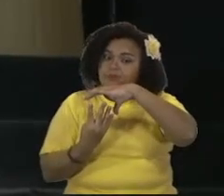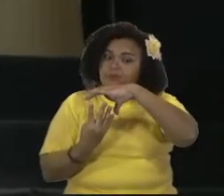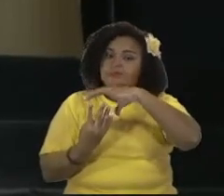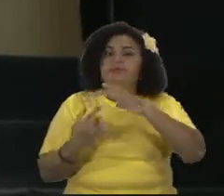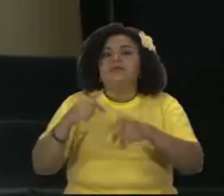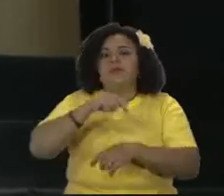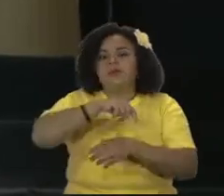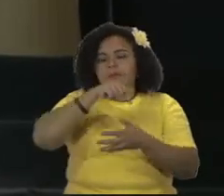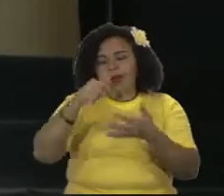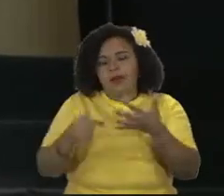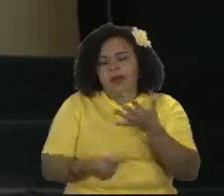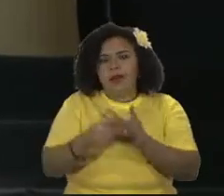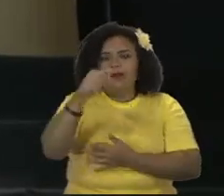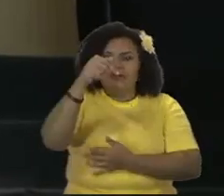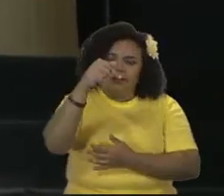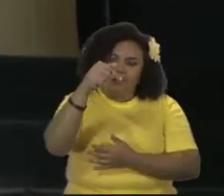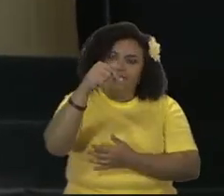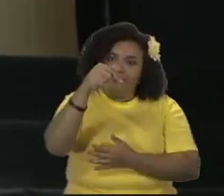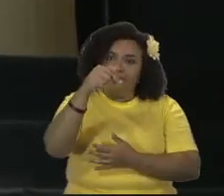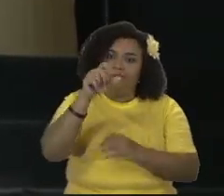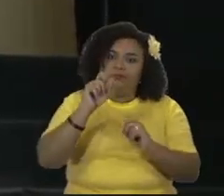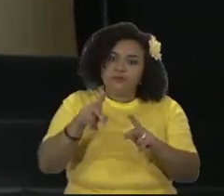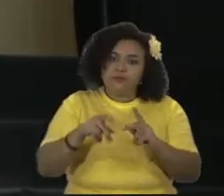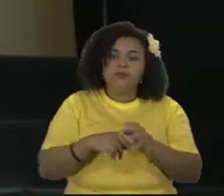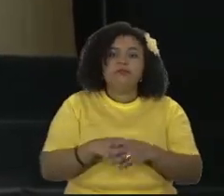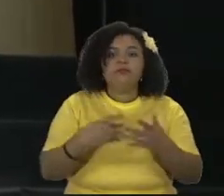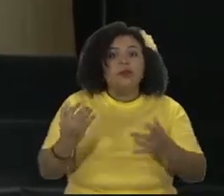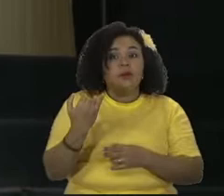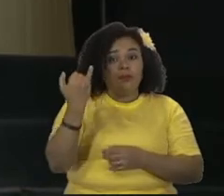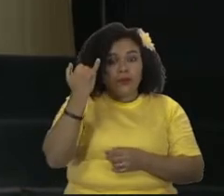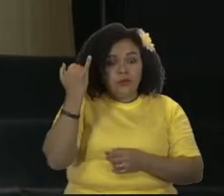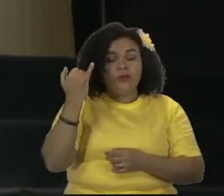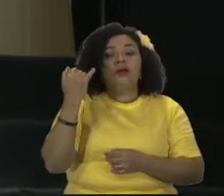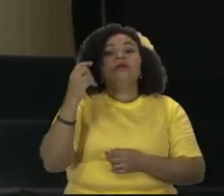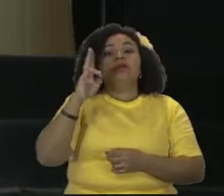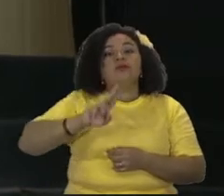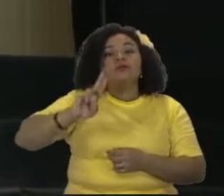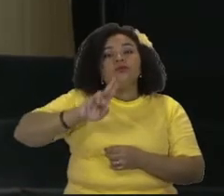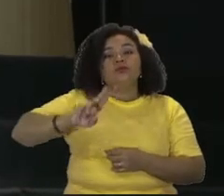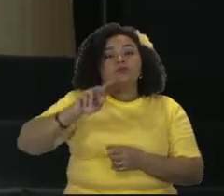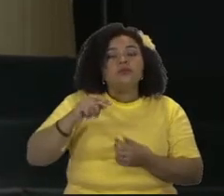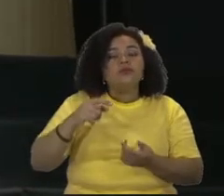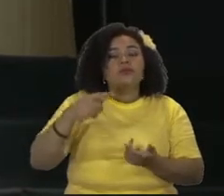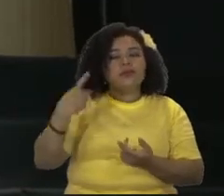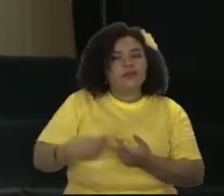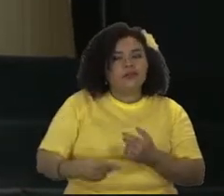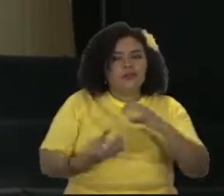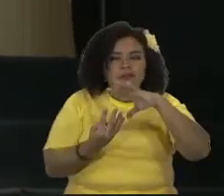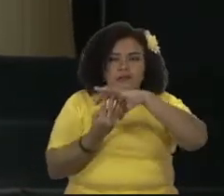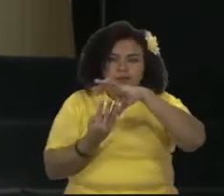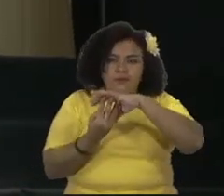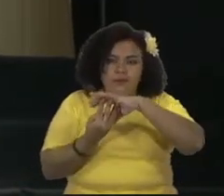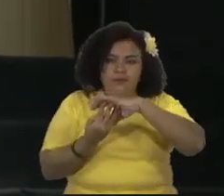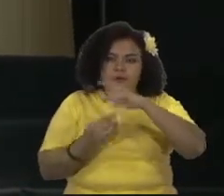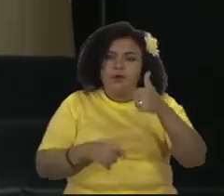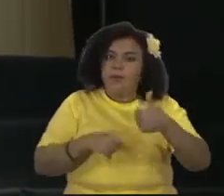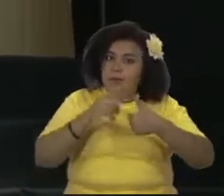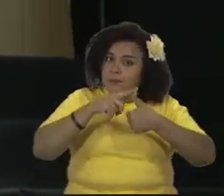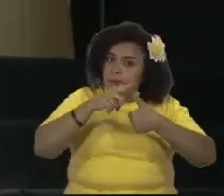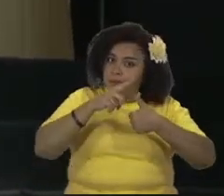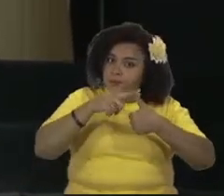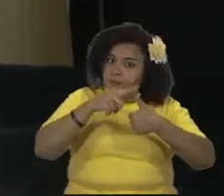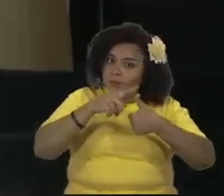It is not all of it, but it is just 7, the most important. The first one is